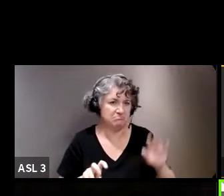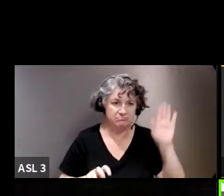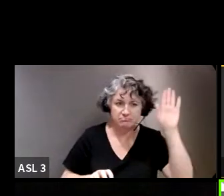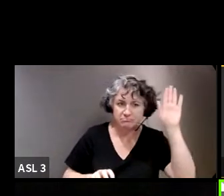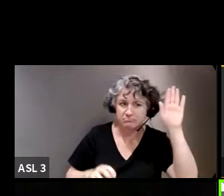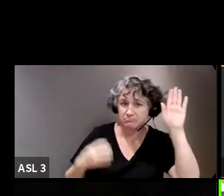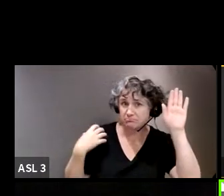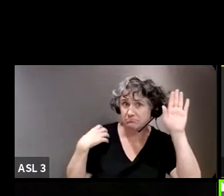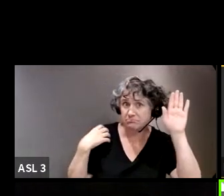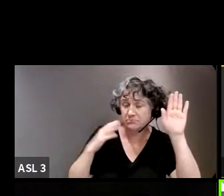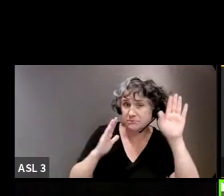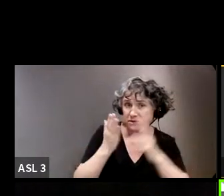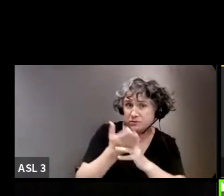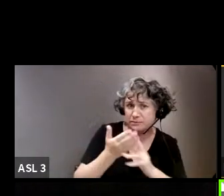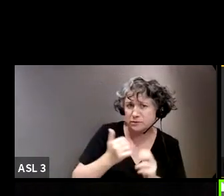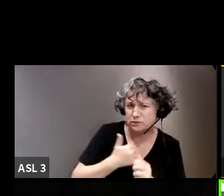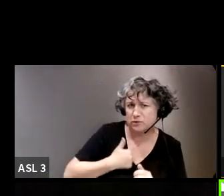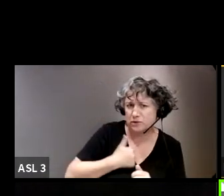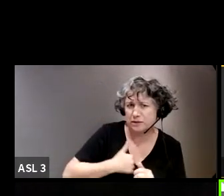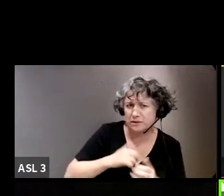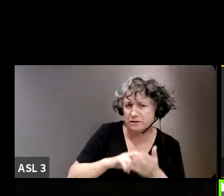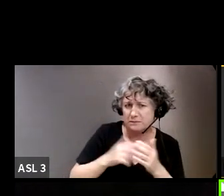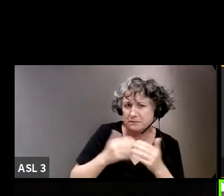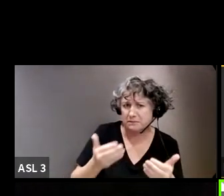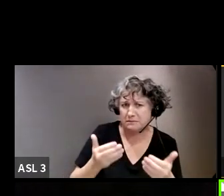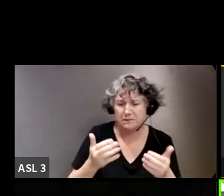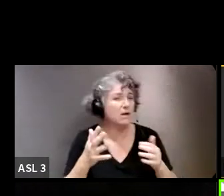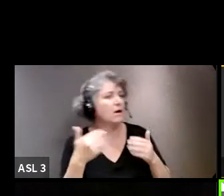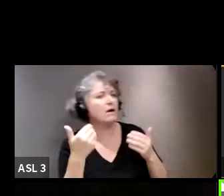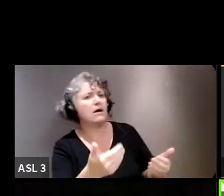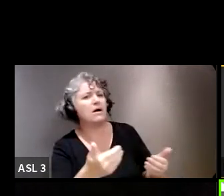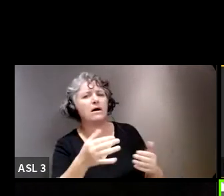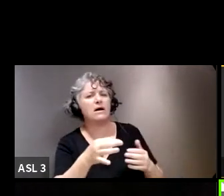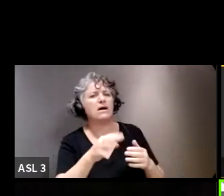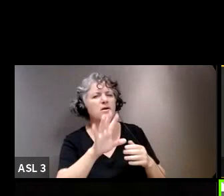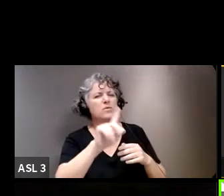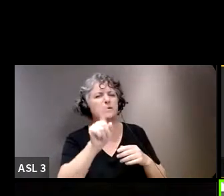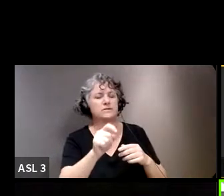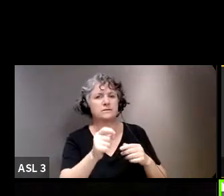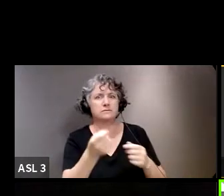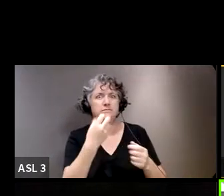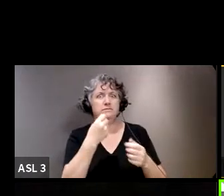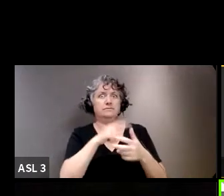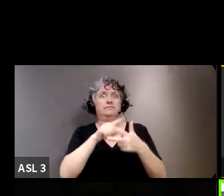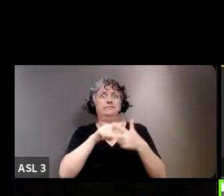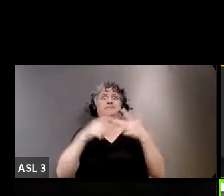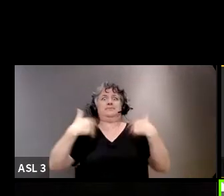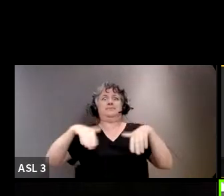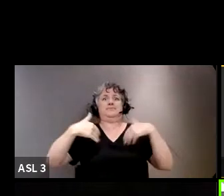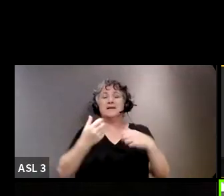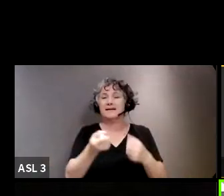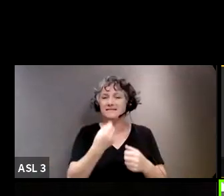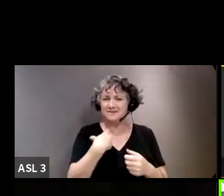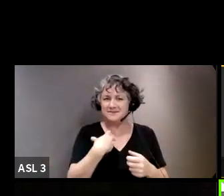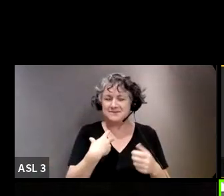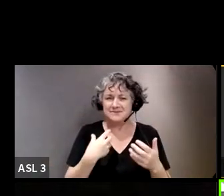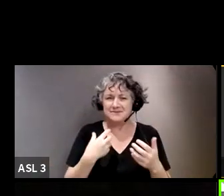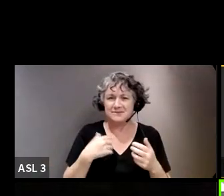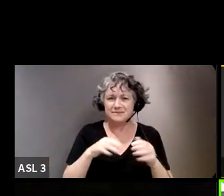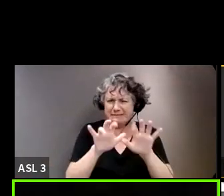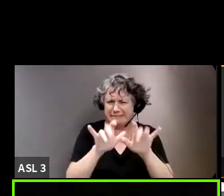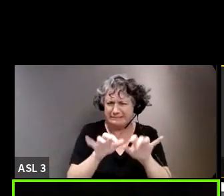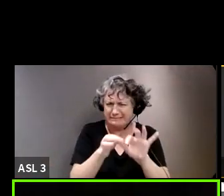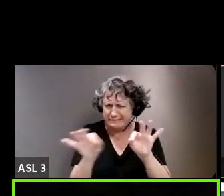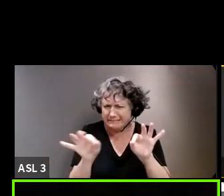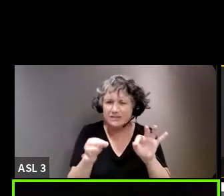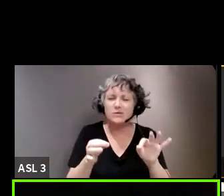me oh go ahead no i was just going to say if you could forward that to us because there if you could forward the actual wording to us then we'll commence